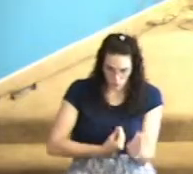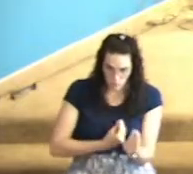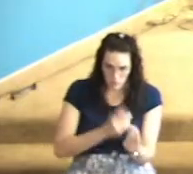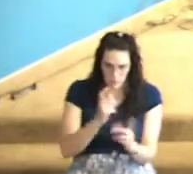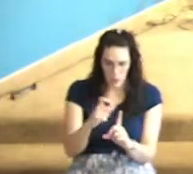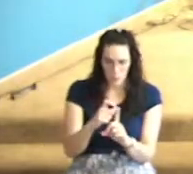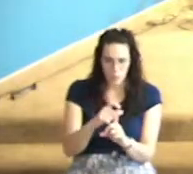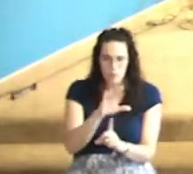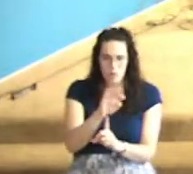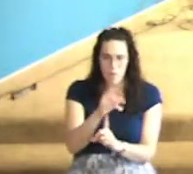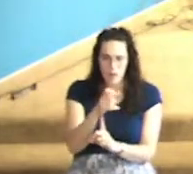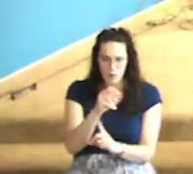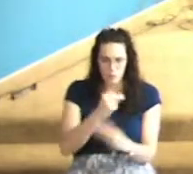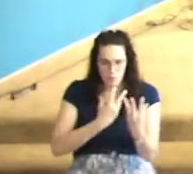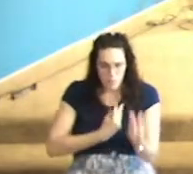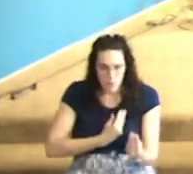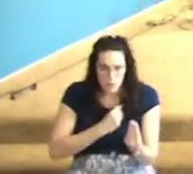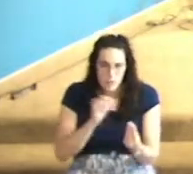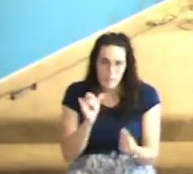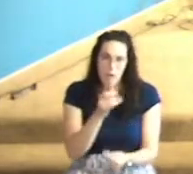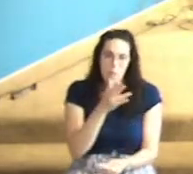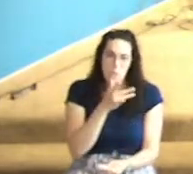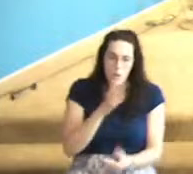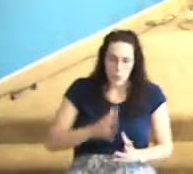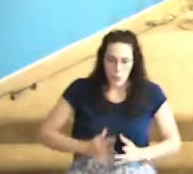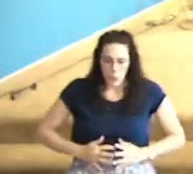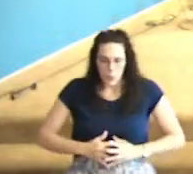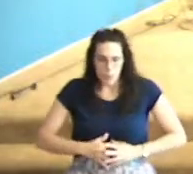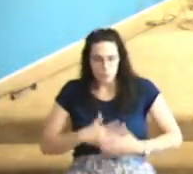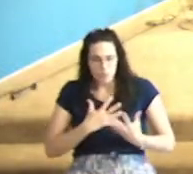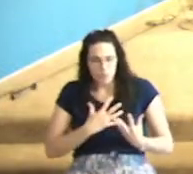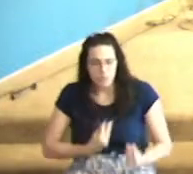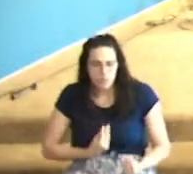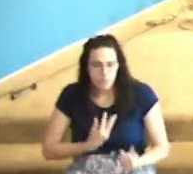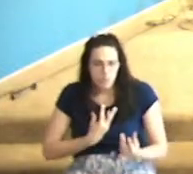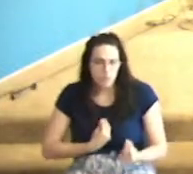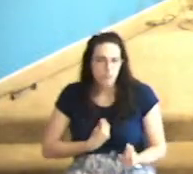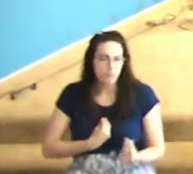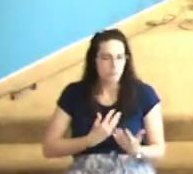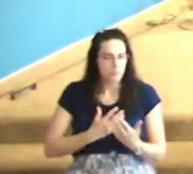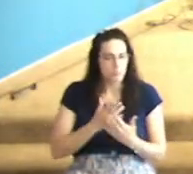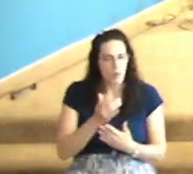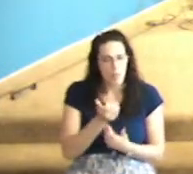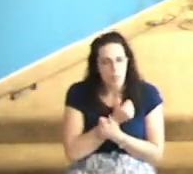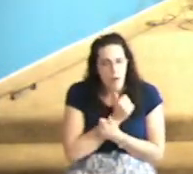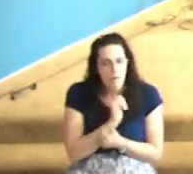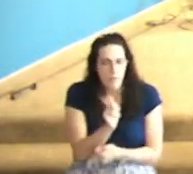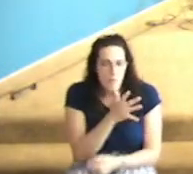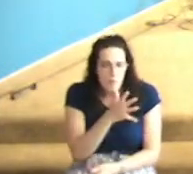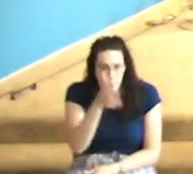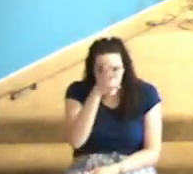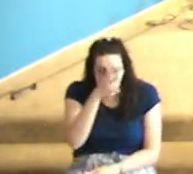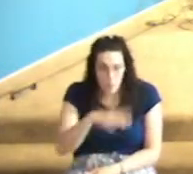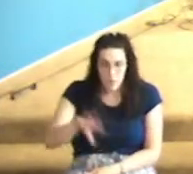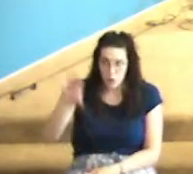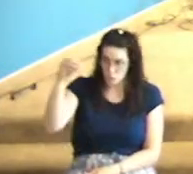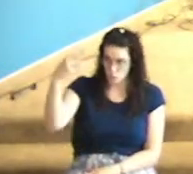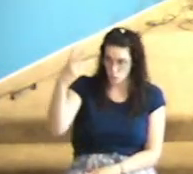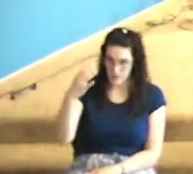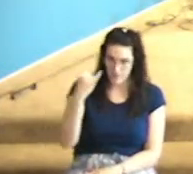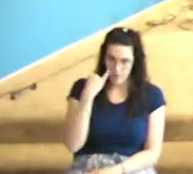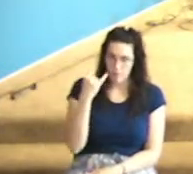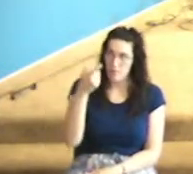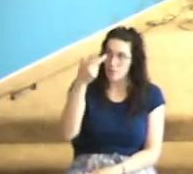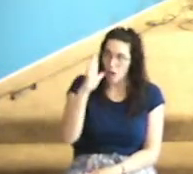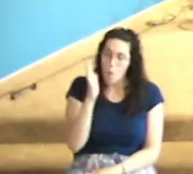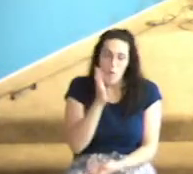was that womb-like, motherly, tender, parent-like love, grace is this idea that God's going to